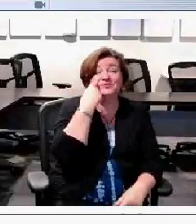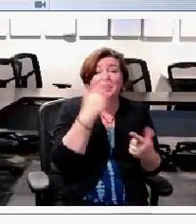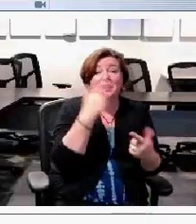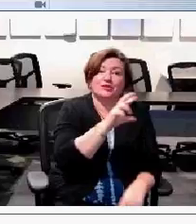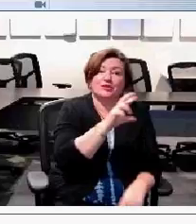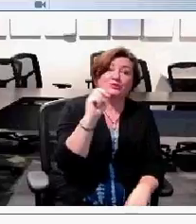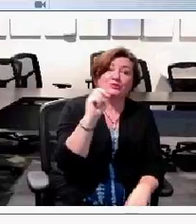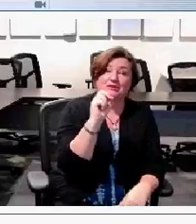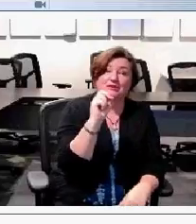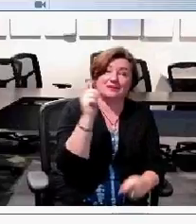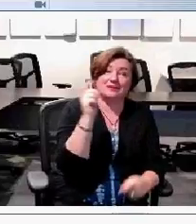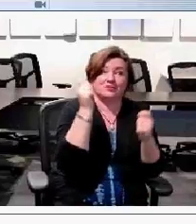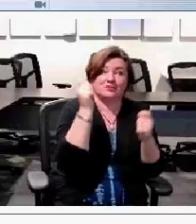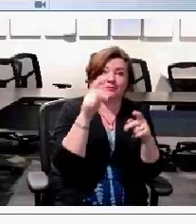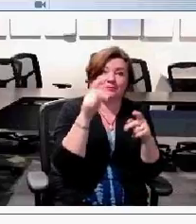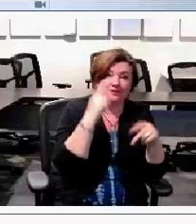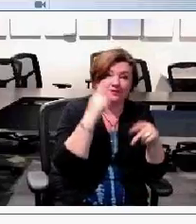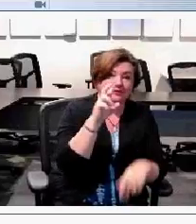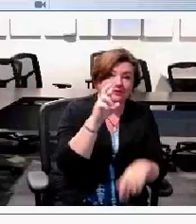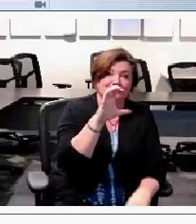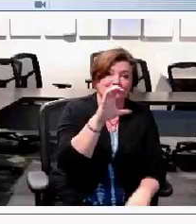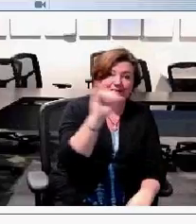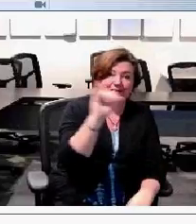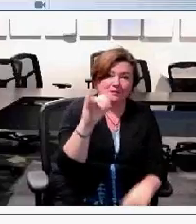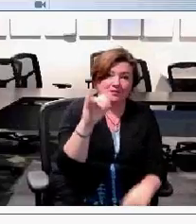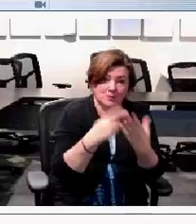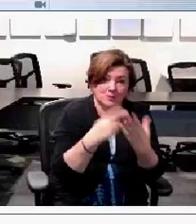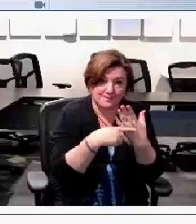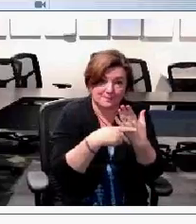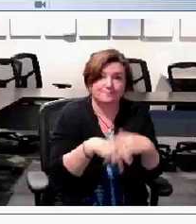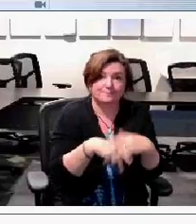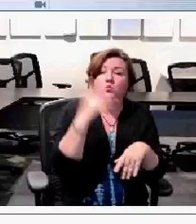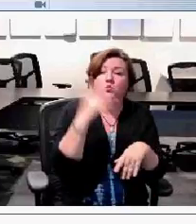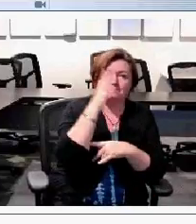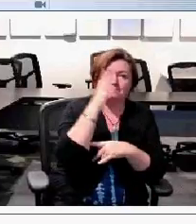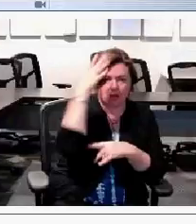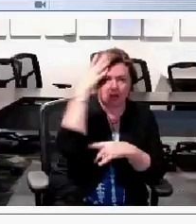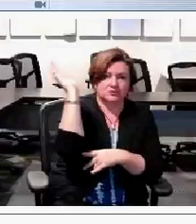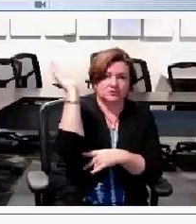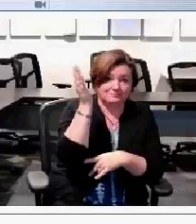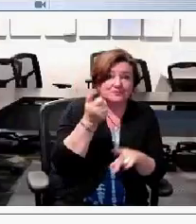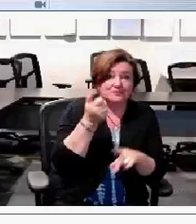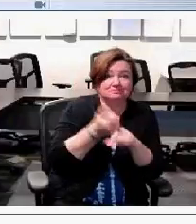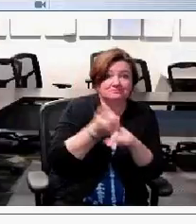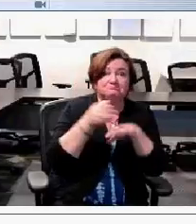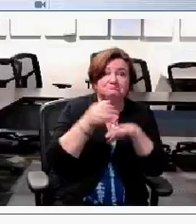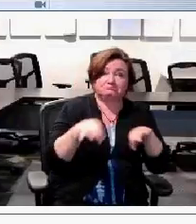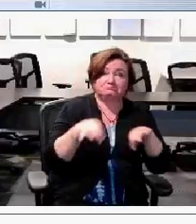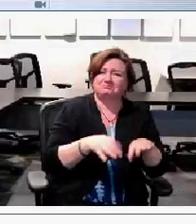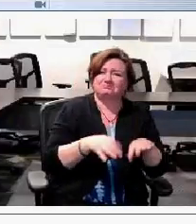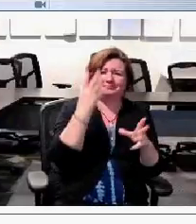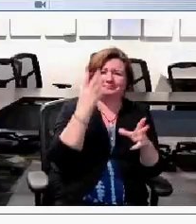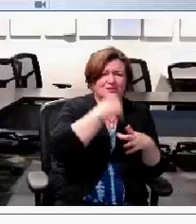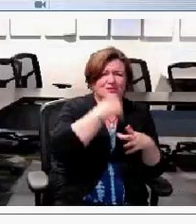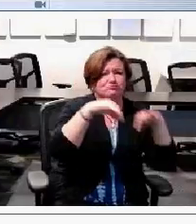program on Saturday, and we had a panel, and one of the parents speaking, he was very eloquent, had lovely